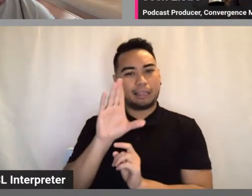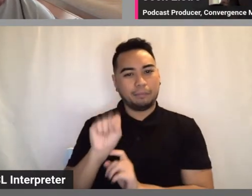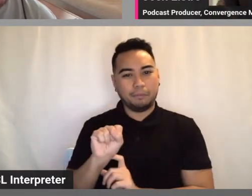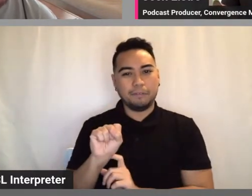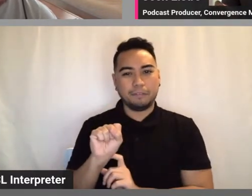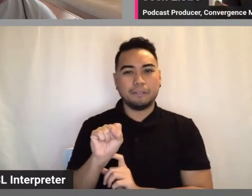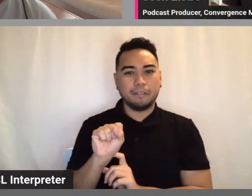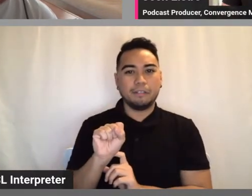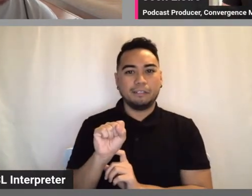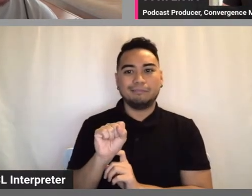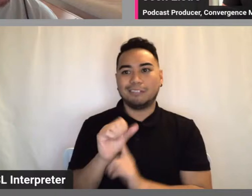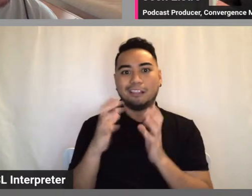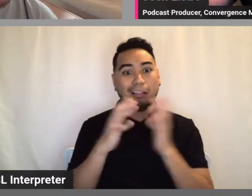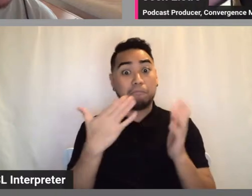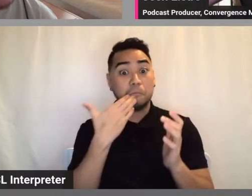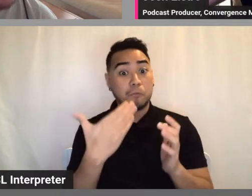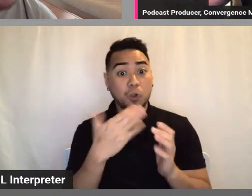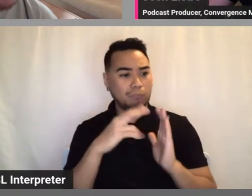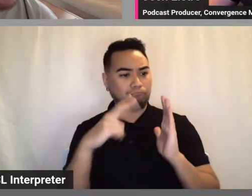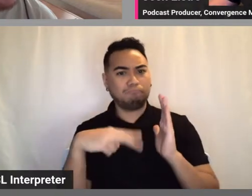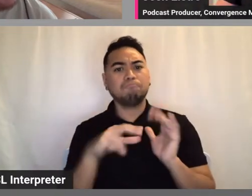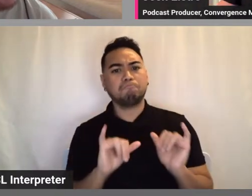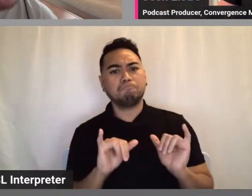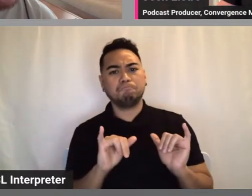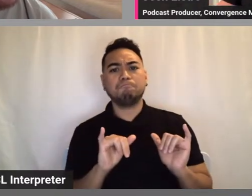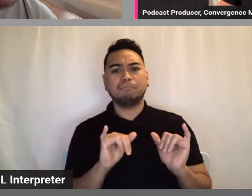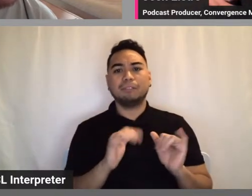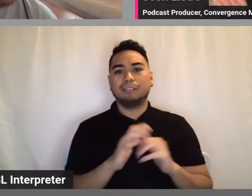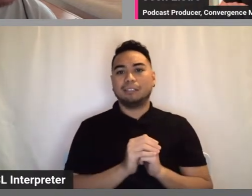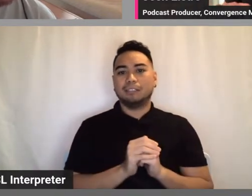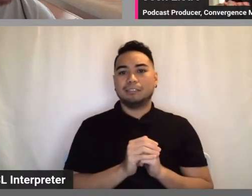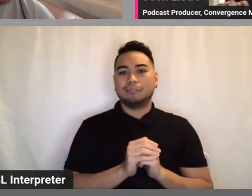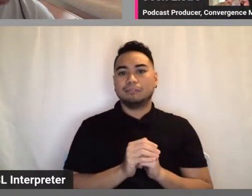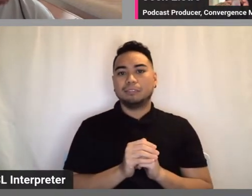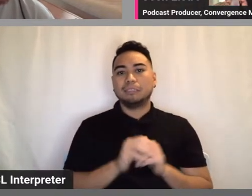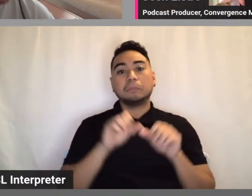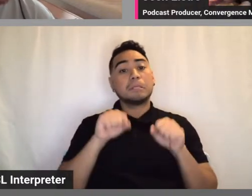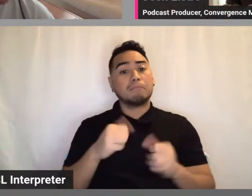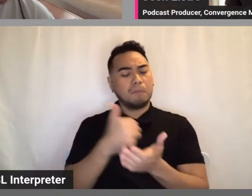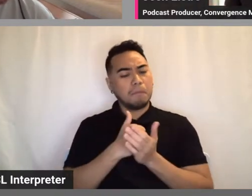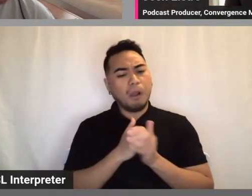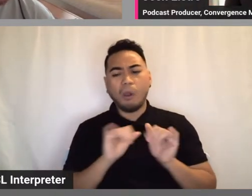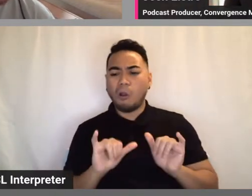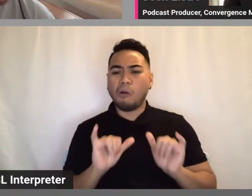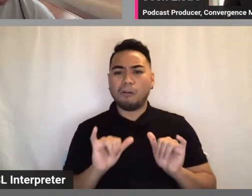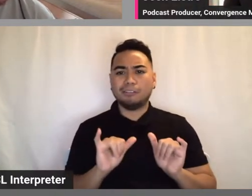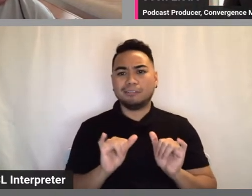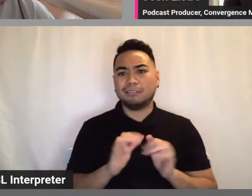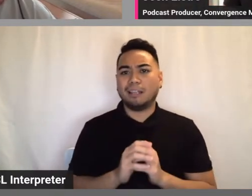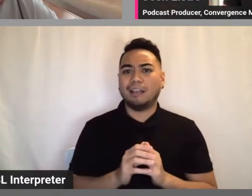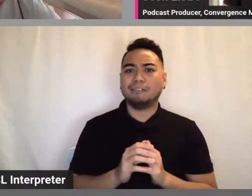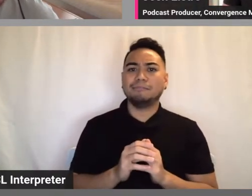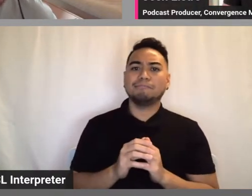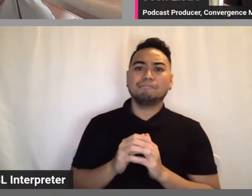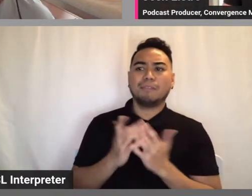there that sort of fill the backbone of the stuff you just saw, like Whitney and Sandra talking